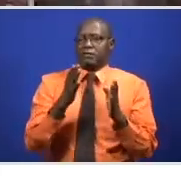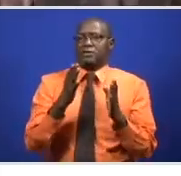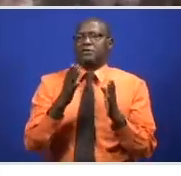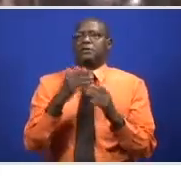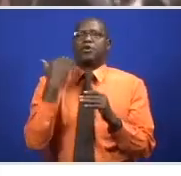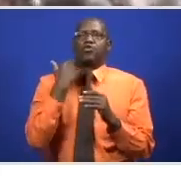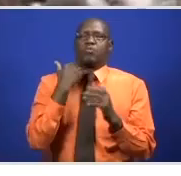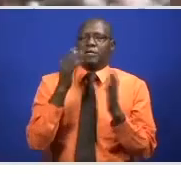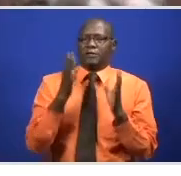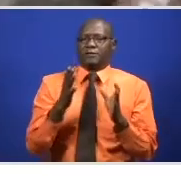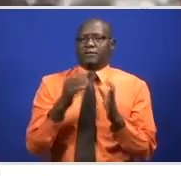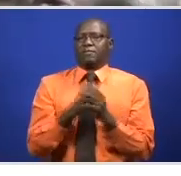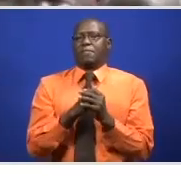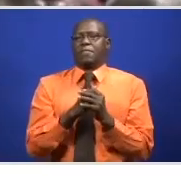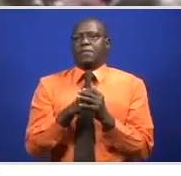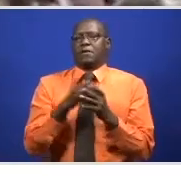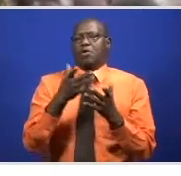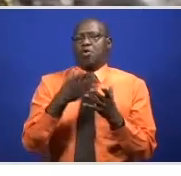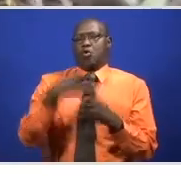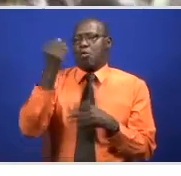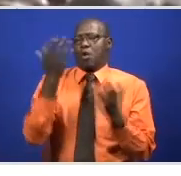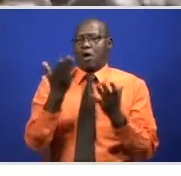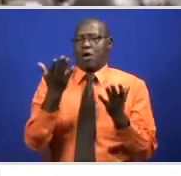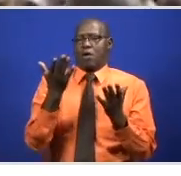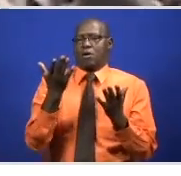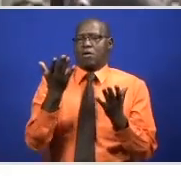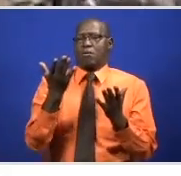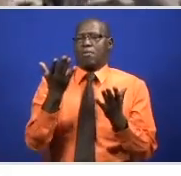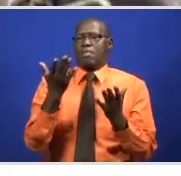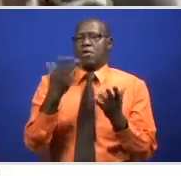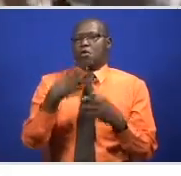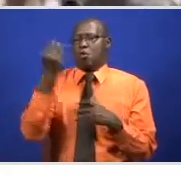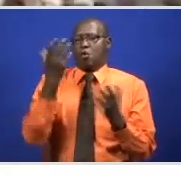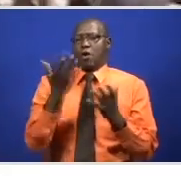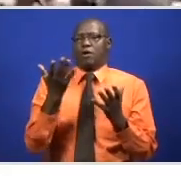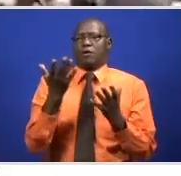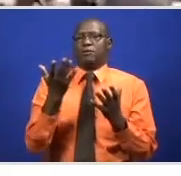wezi, waende wapi? Waende wapi?